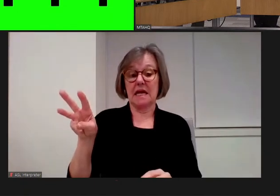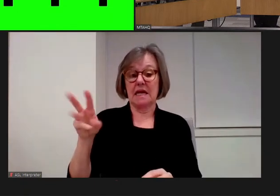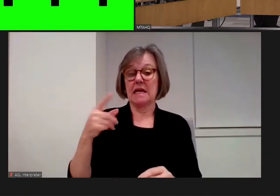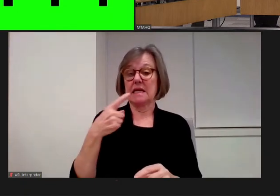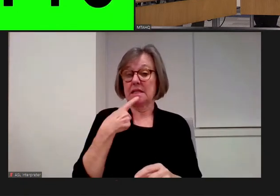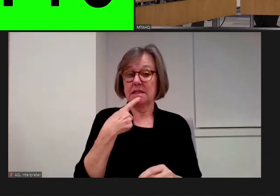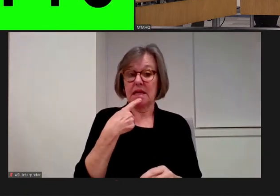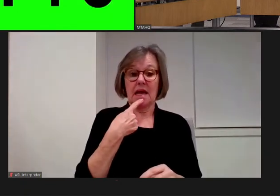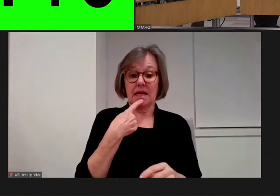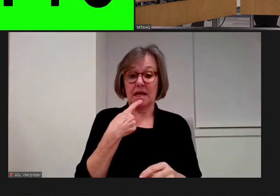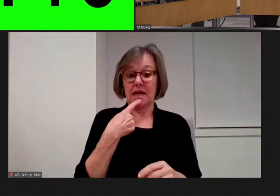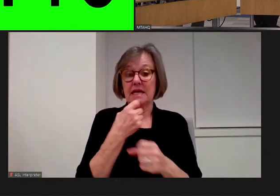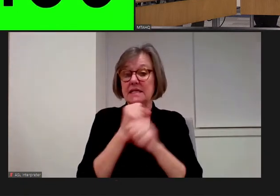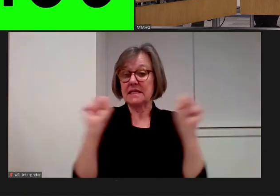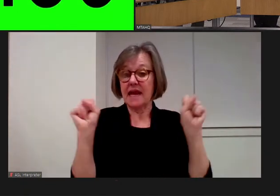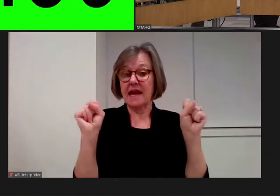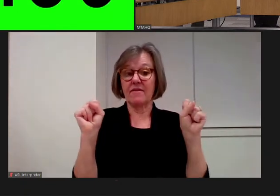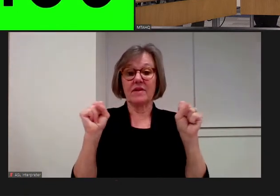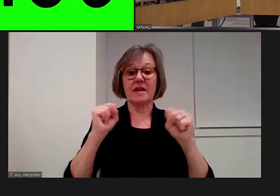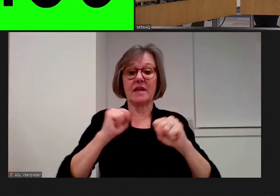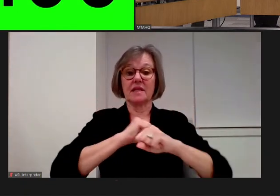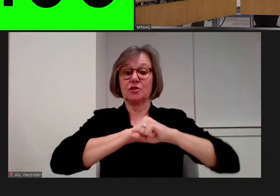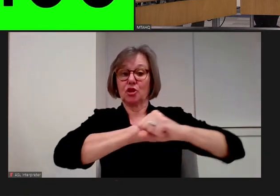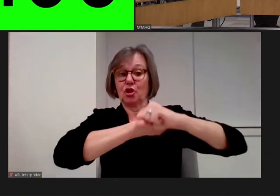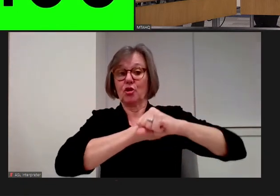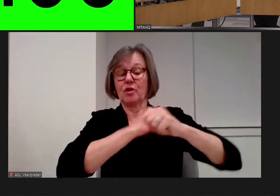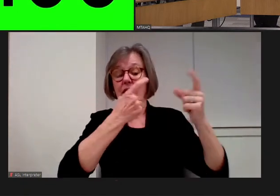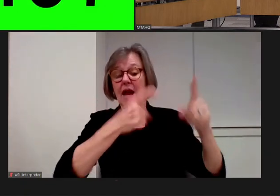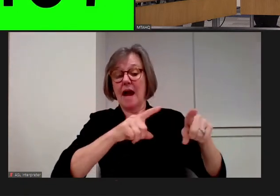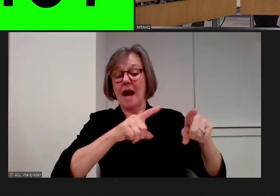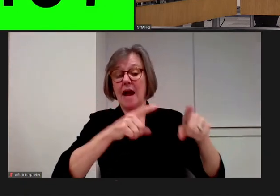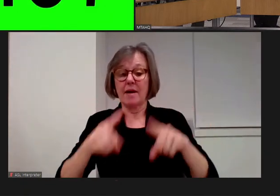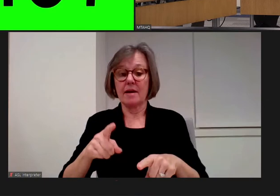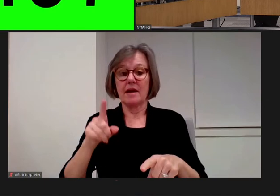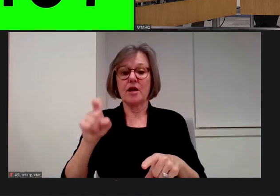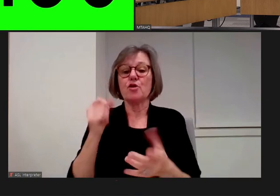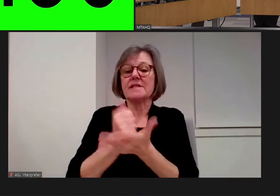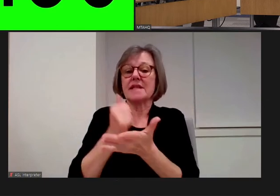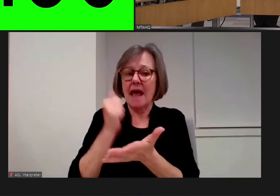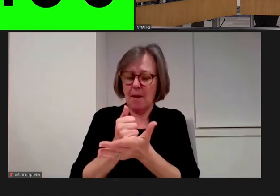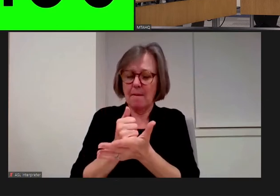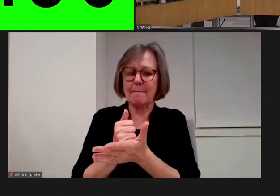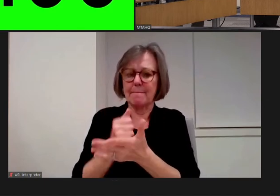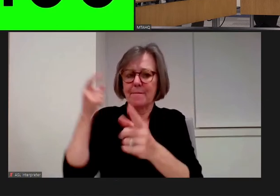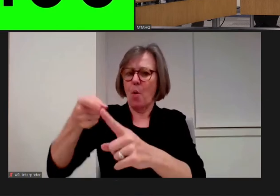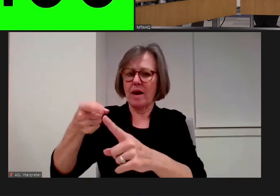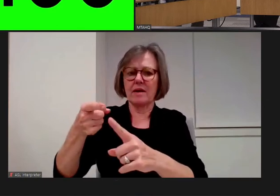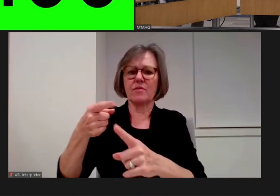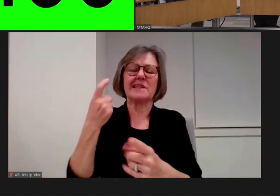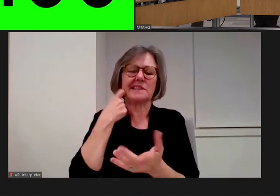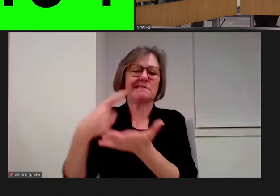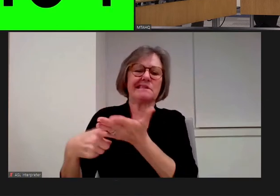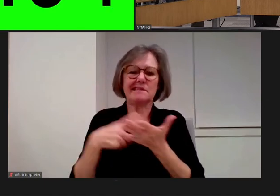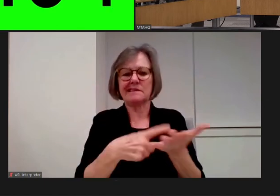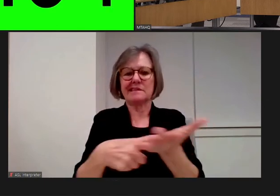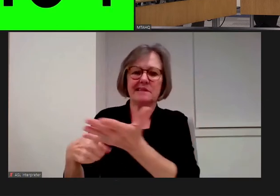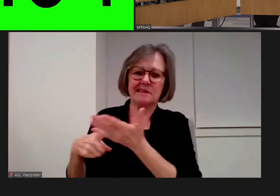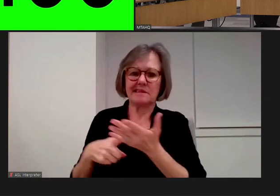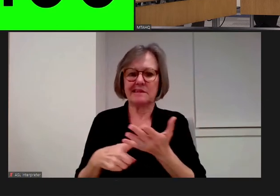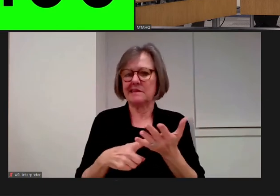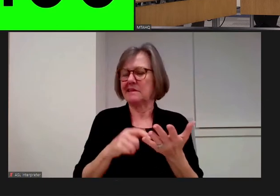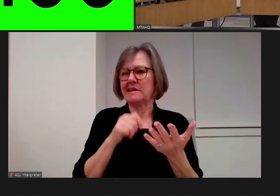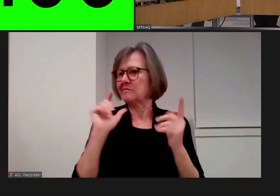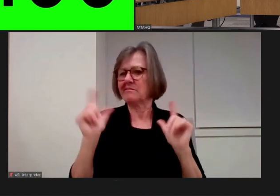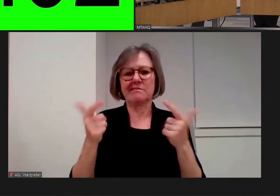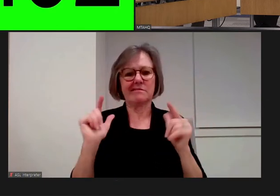me that when safety and security issues happen, you say use a help point, and we just have discussions about how those are unresponsive. There's no